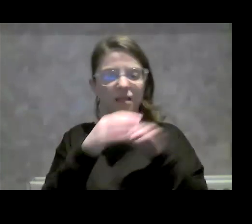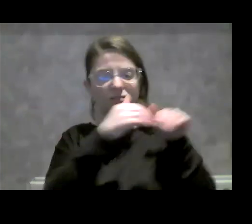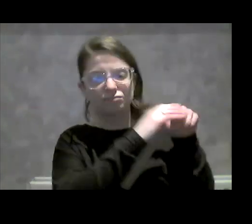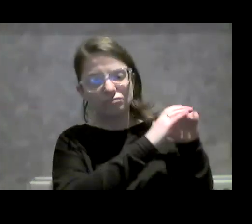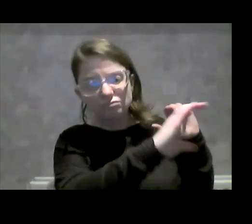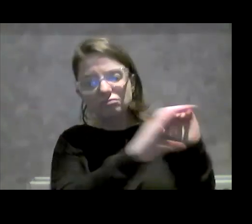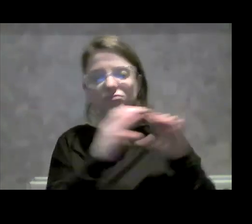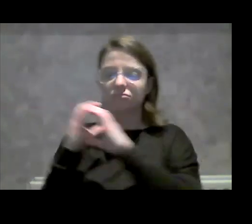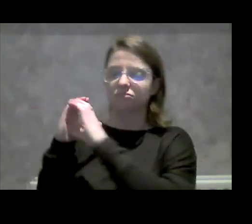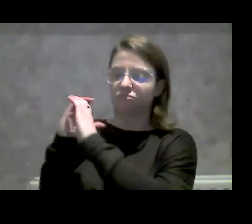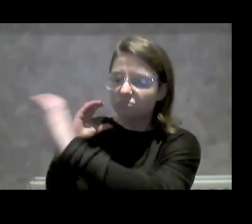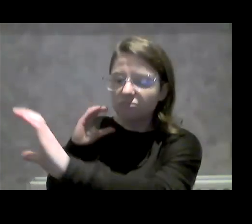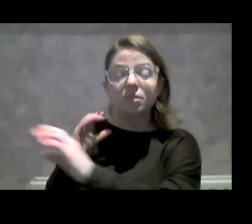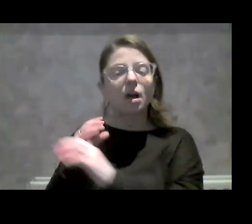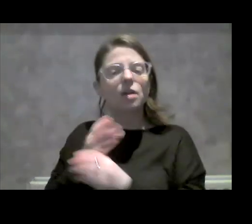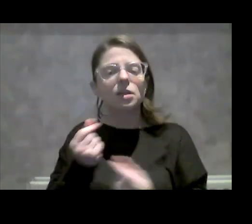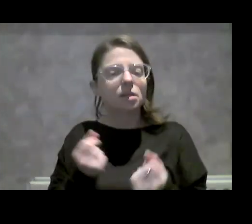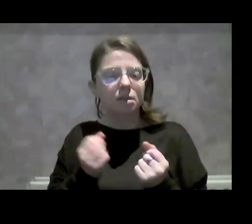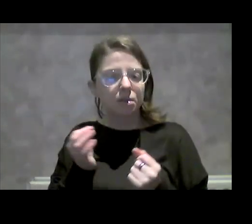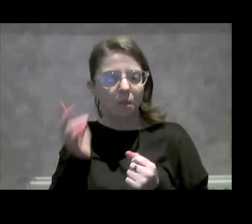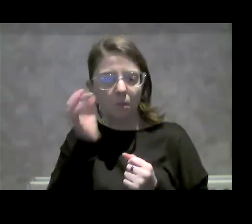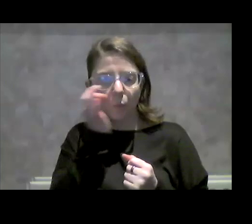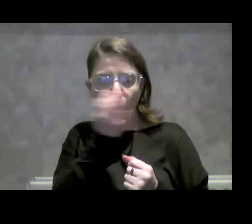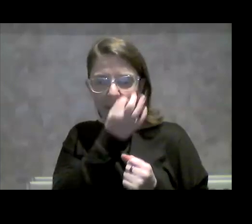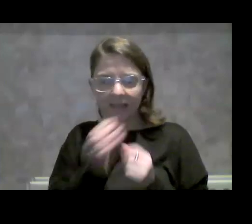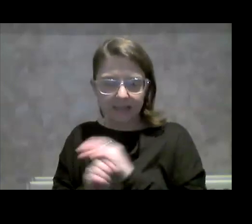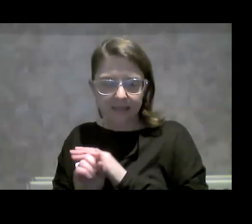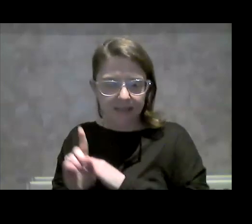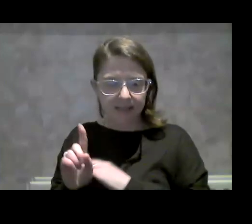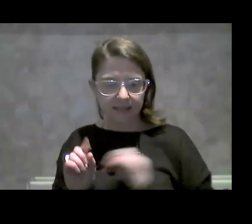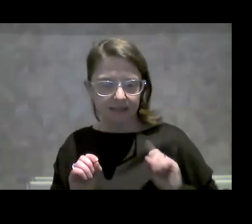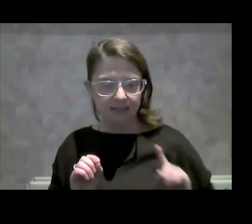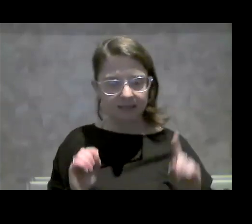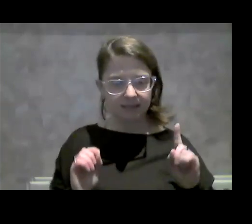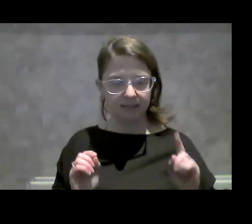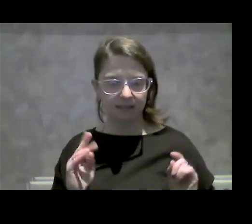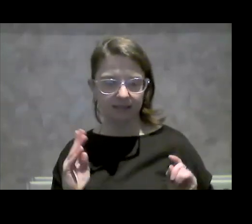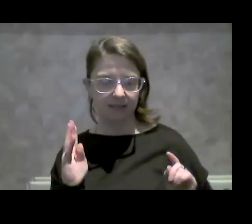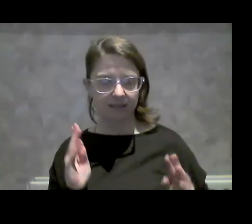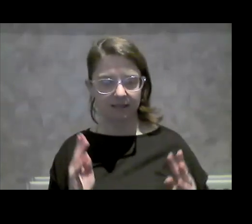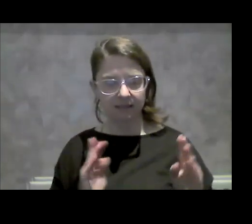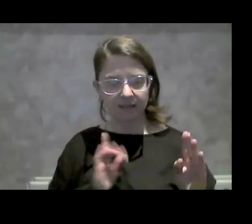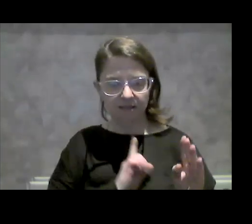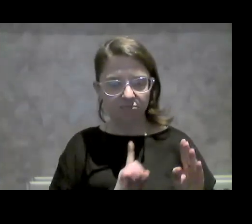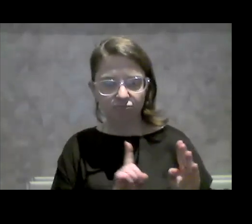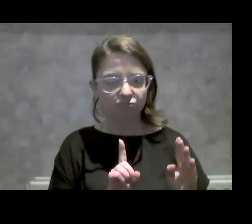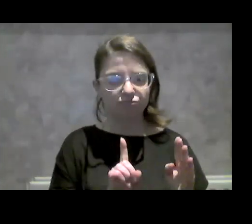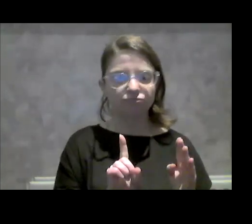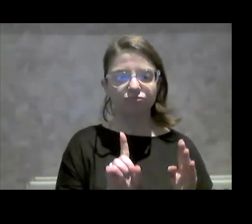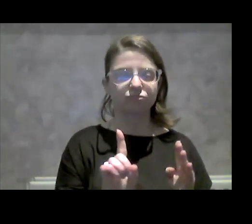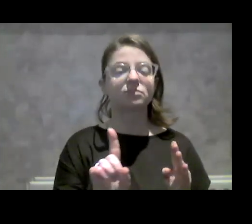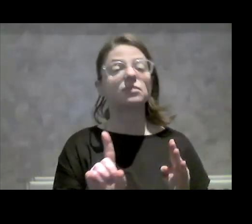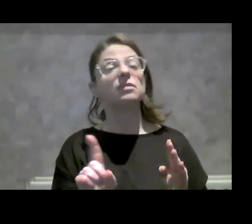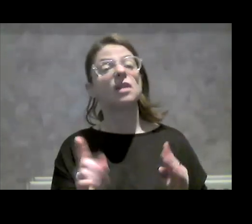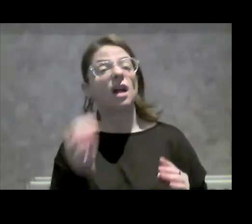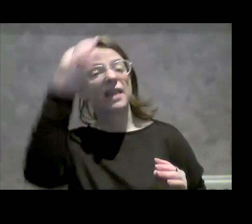weeds bloking through where the outsourced council parks and maintenance had missed a patch of pavement with